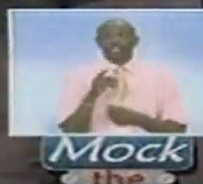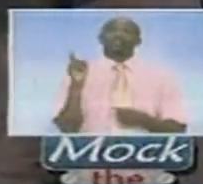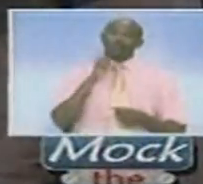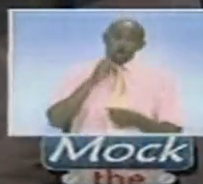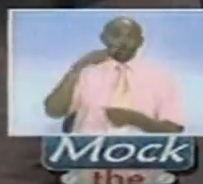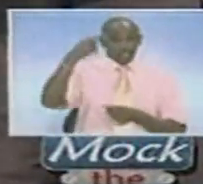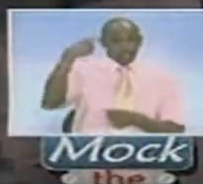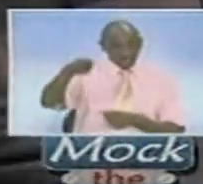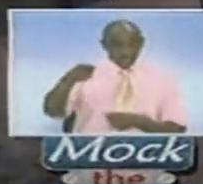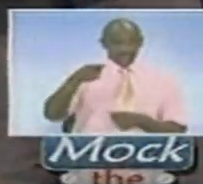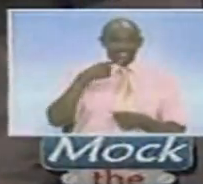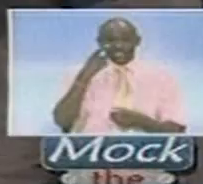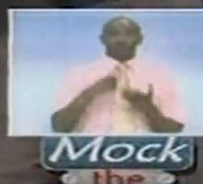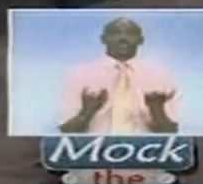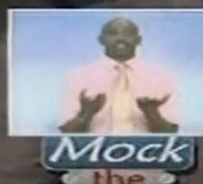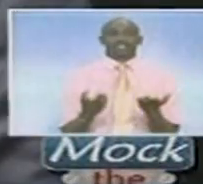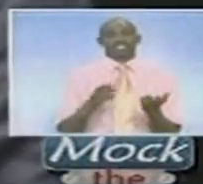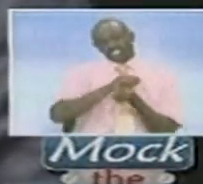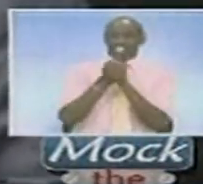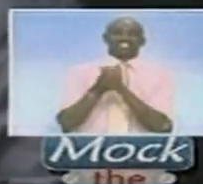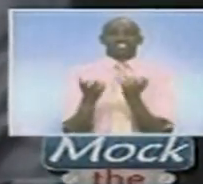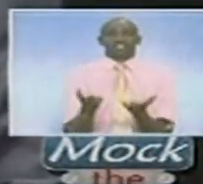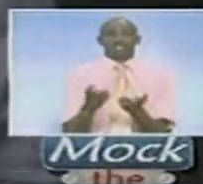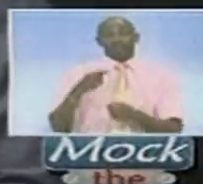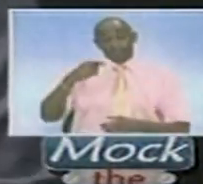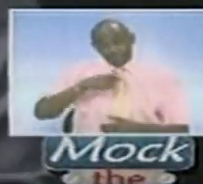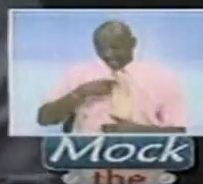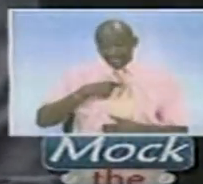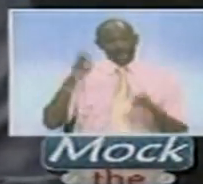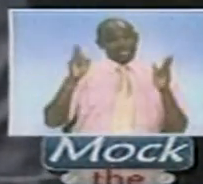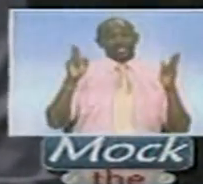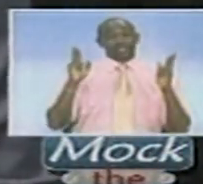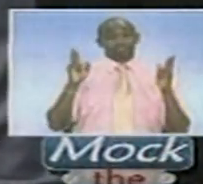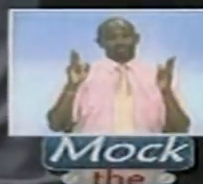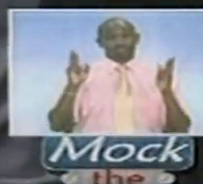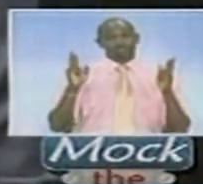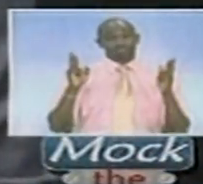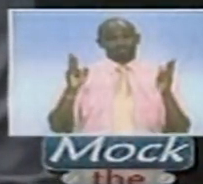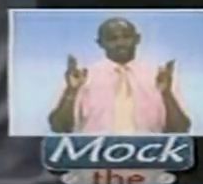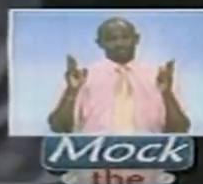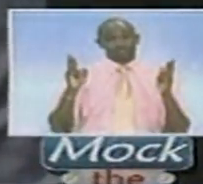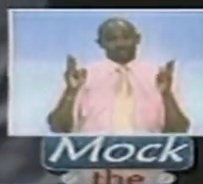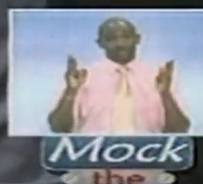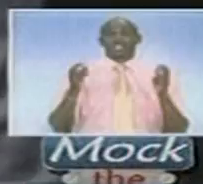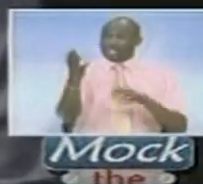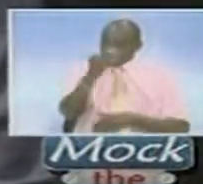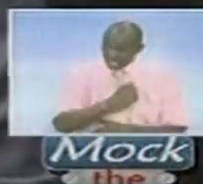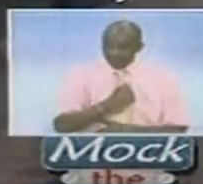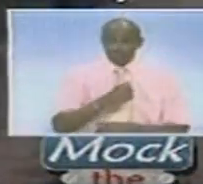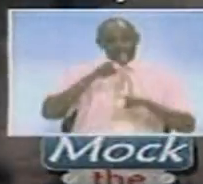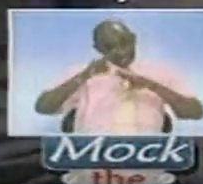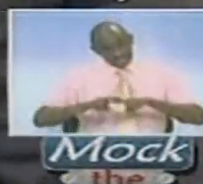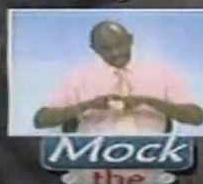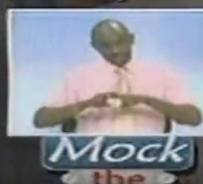Mimi, niko tayari. wakuje